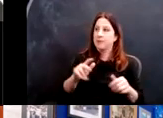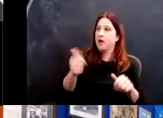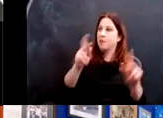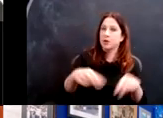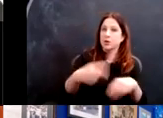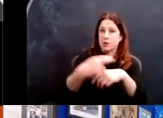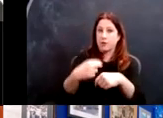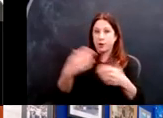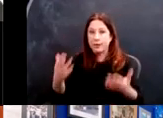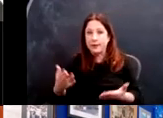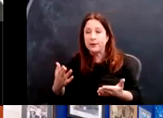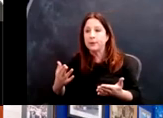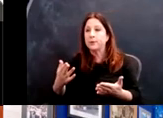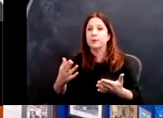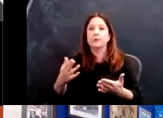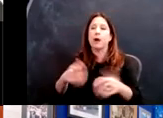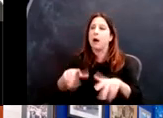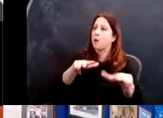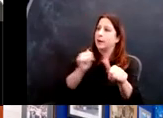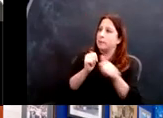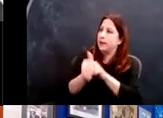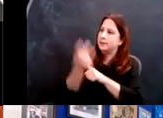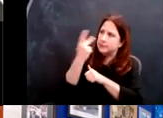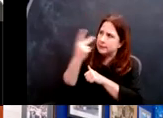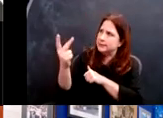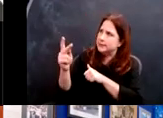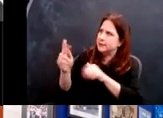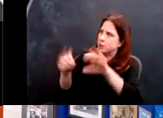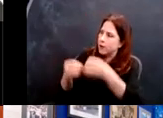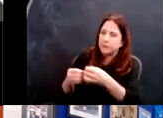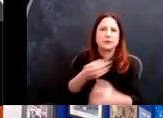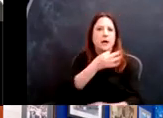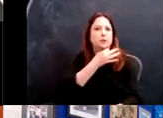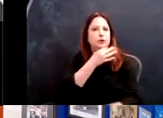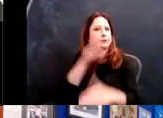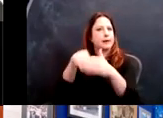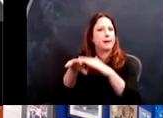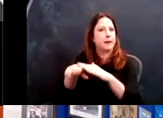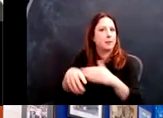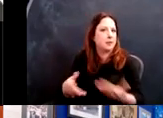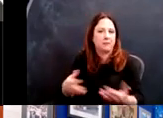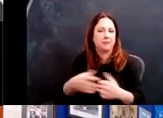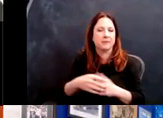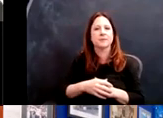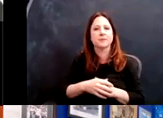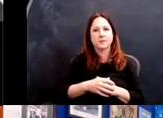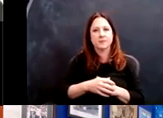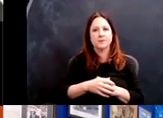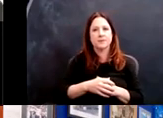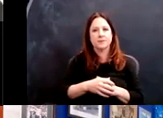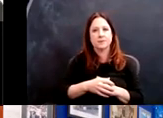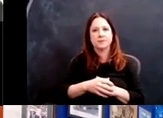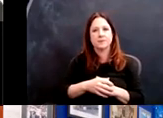you know, I was just walking by and I was wondering what you guys do. But anyway, so, you know,